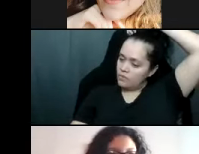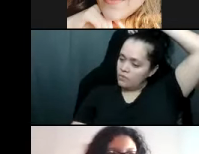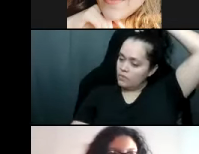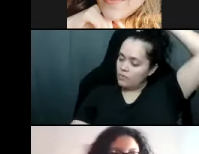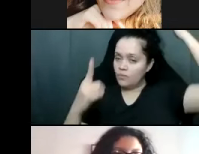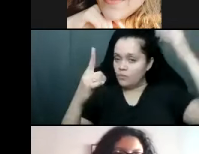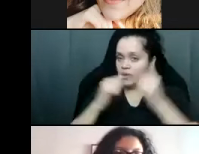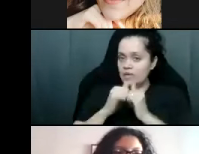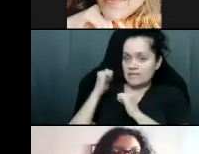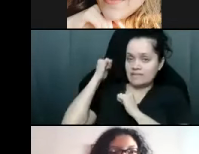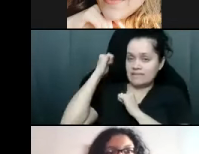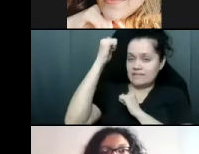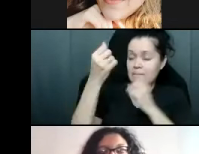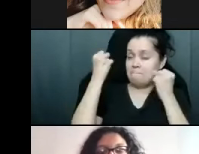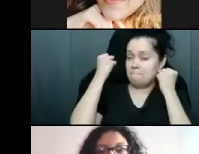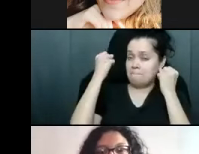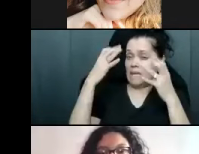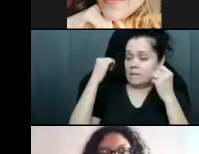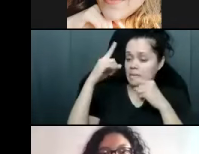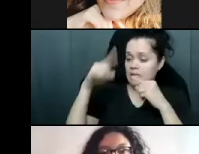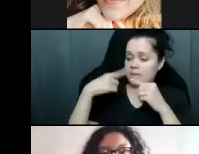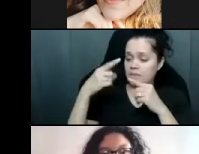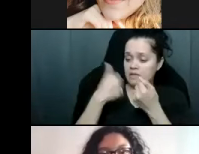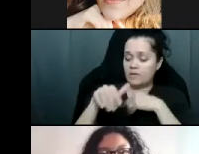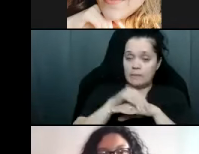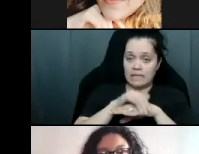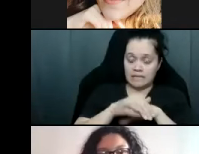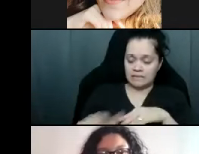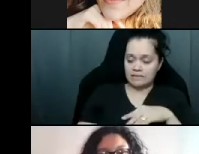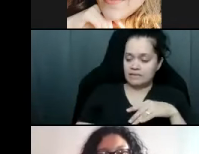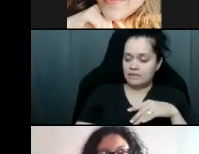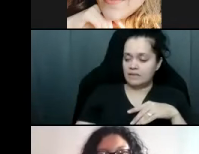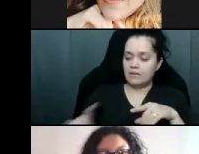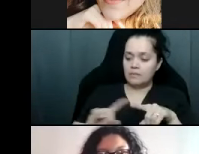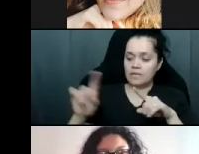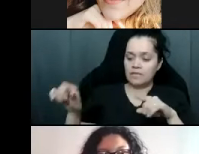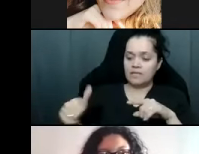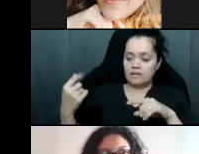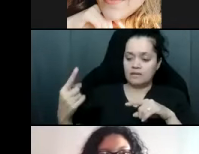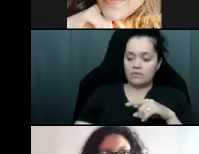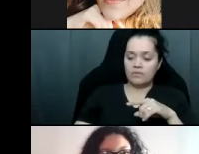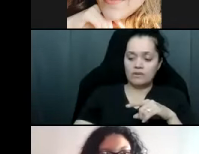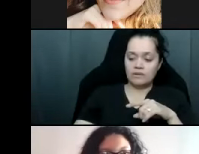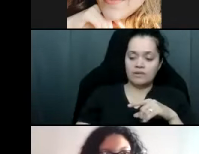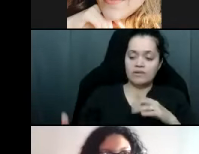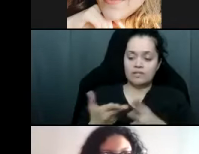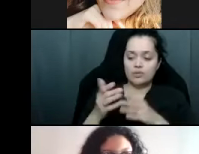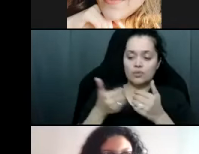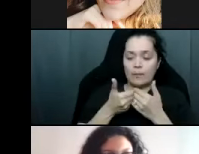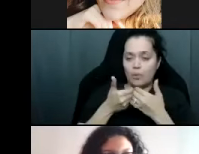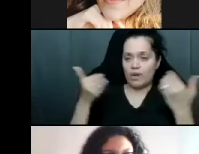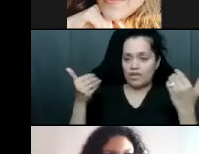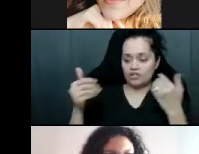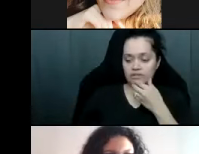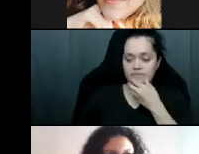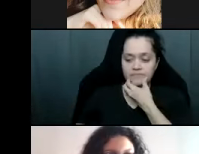It's many, many miles from England. But the other is through separation